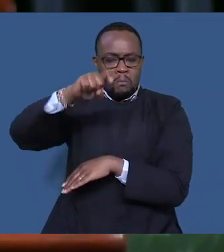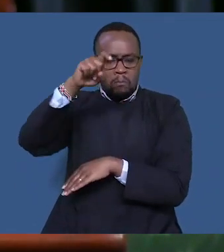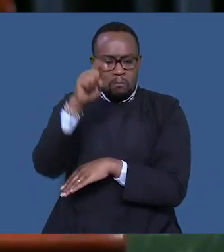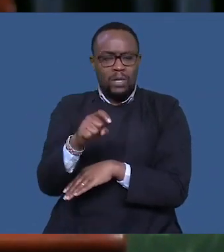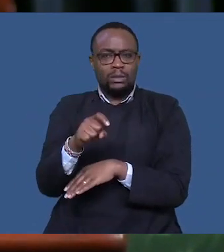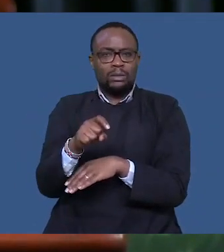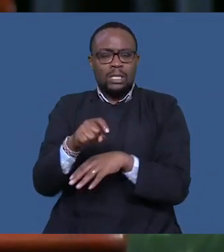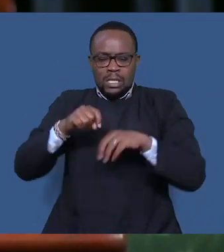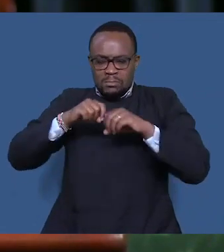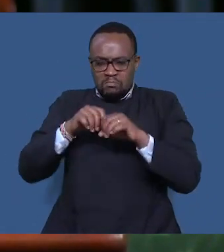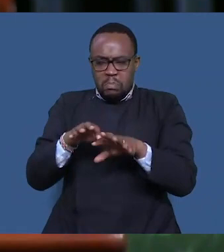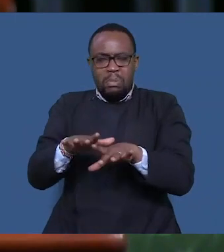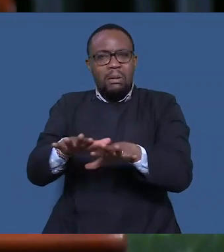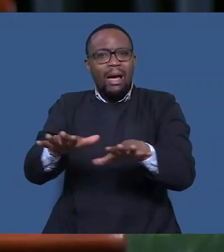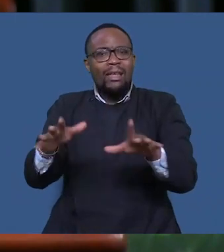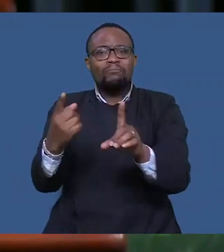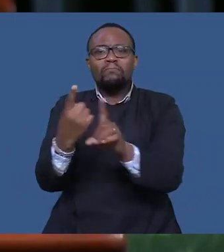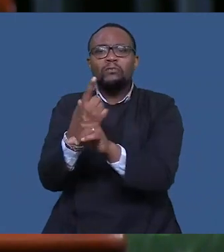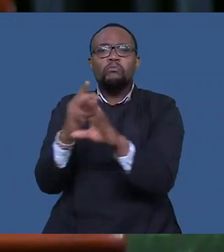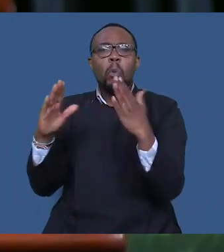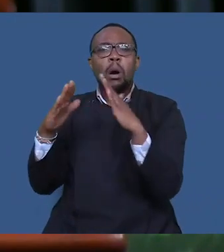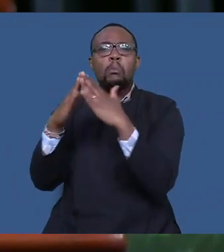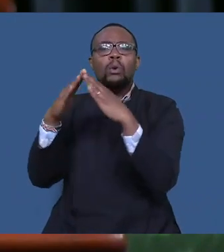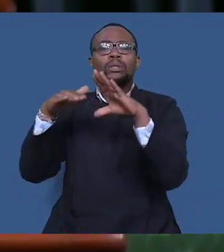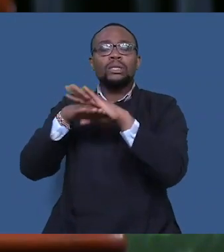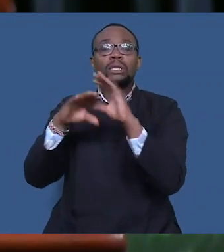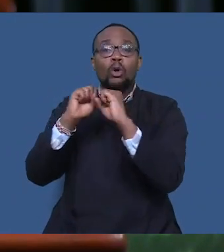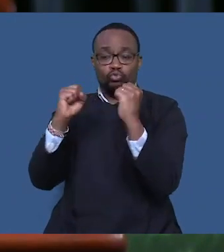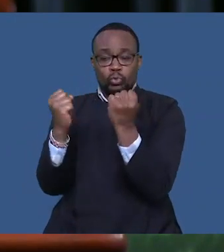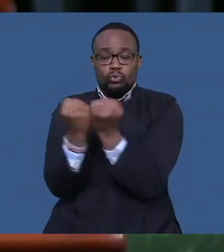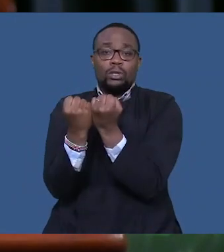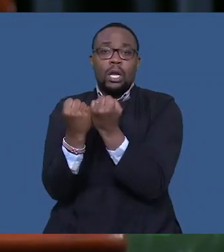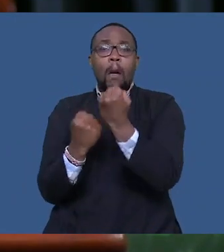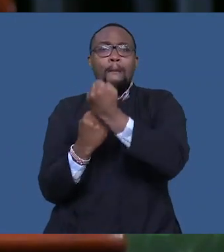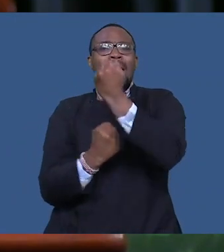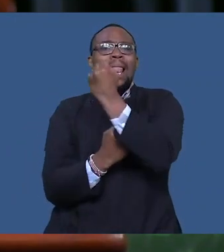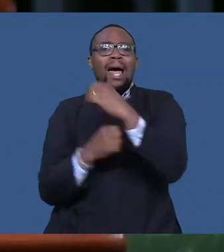affect the seven spheres or mountain of society or pillars of society.